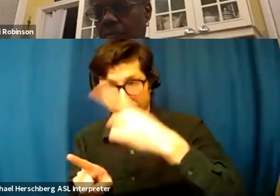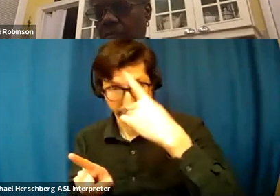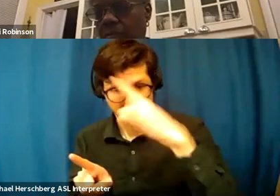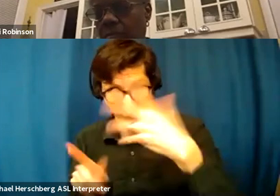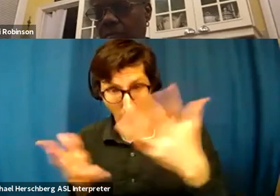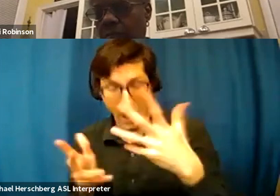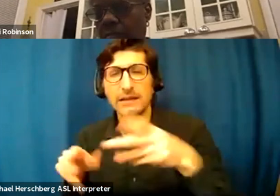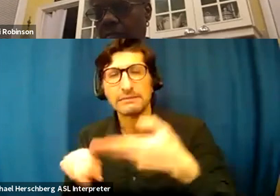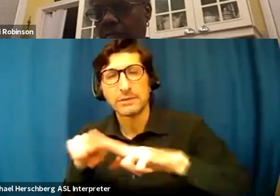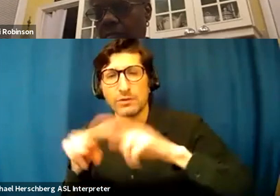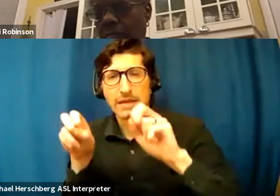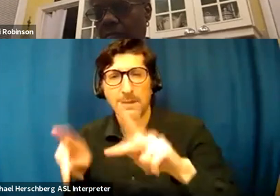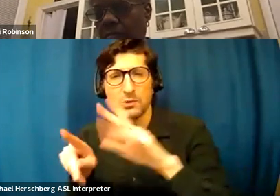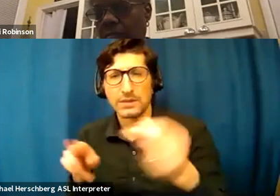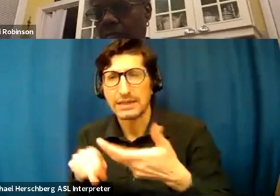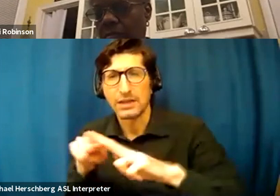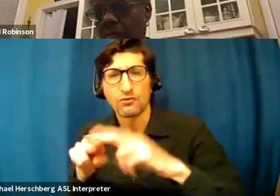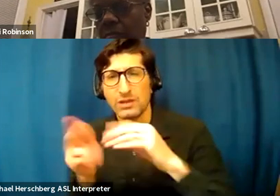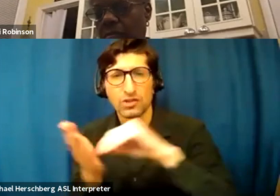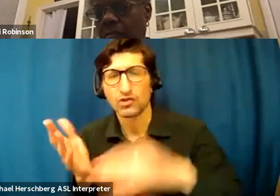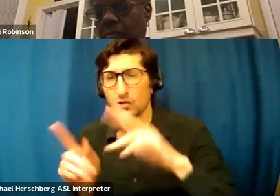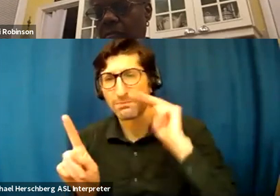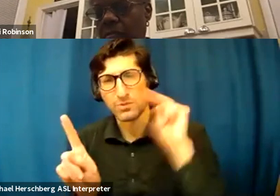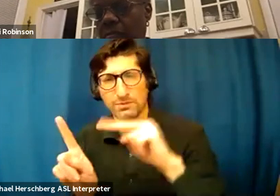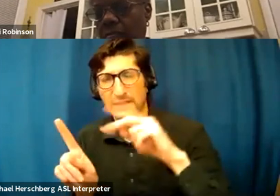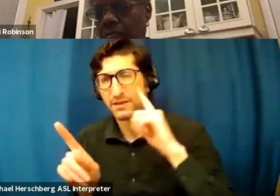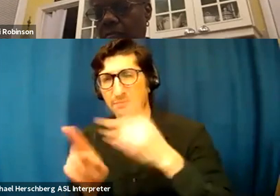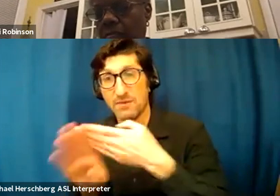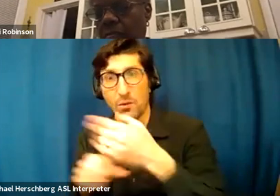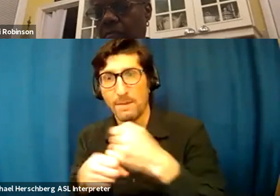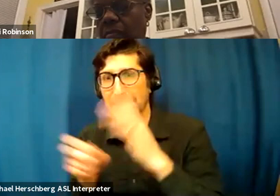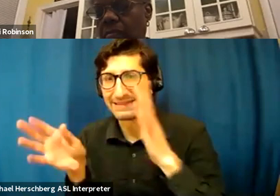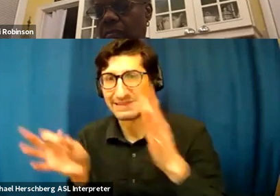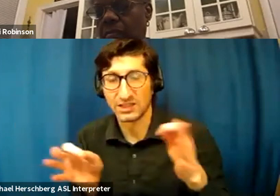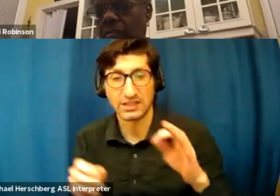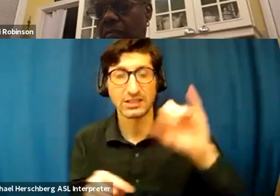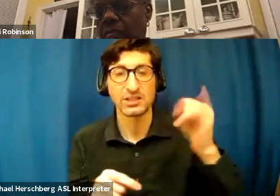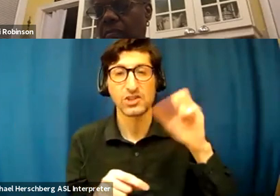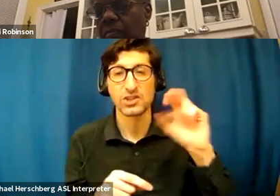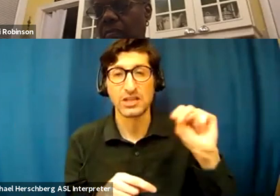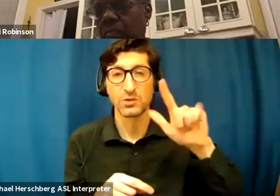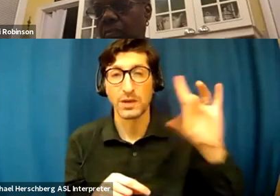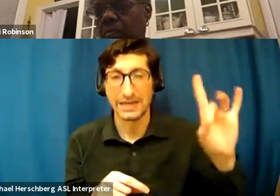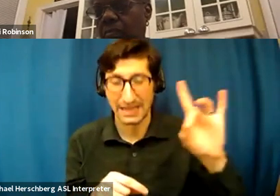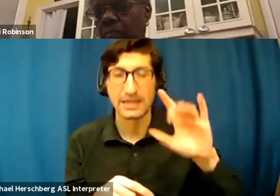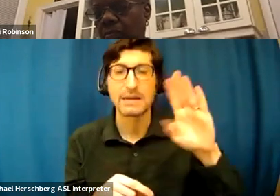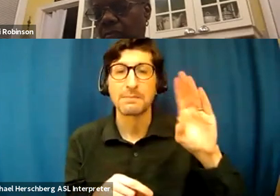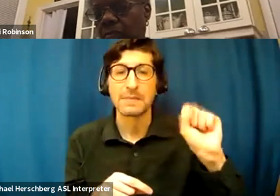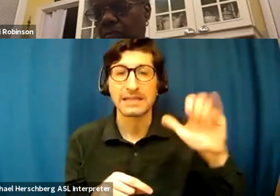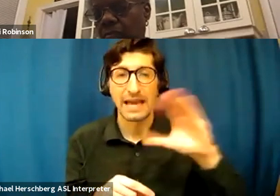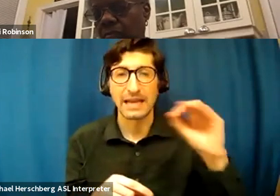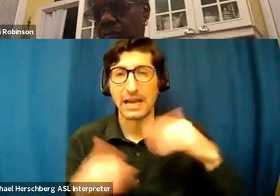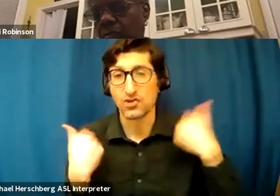opportunities and increasing student voice in decision making. On January 28th, BSAC and Youth on Board hosted a town